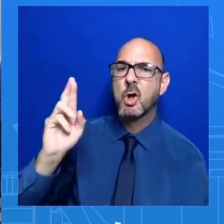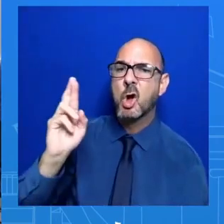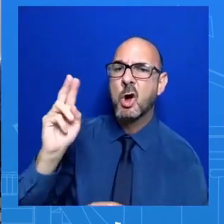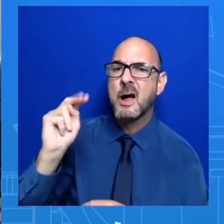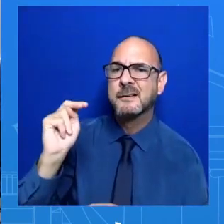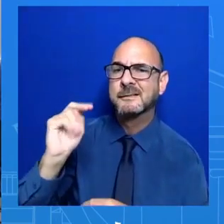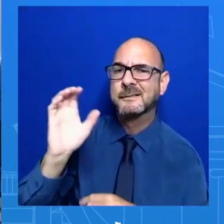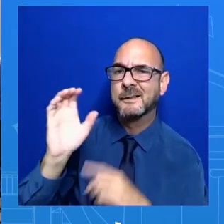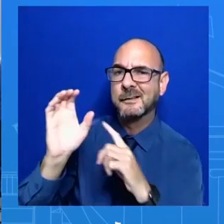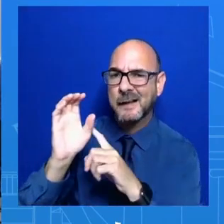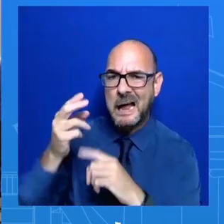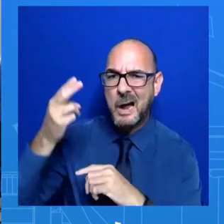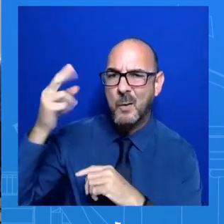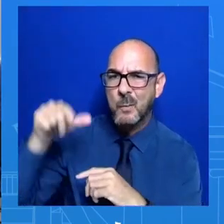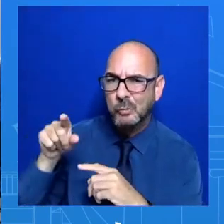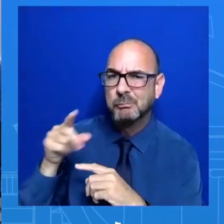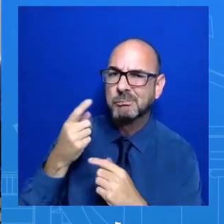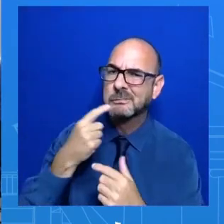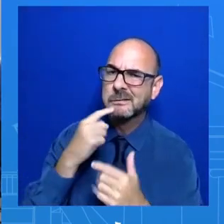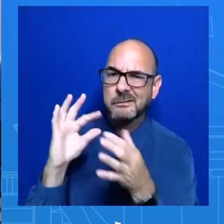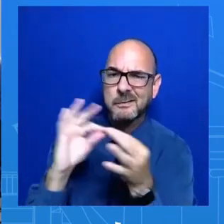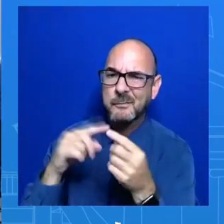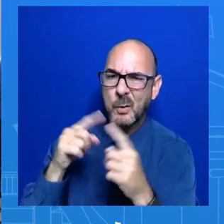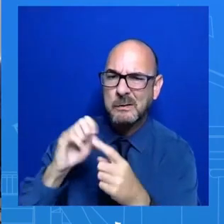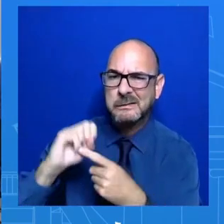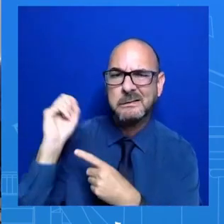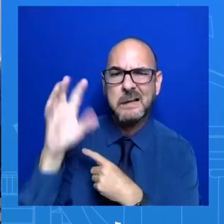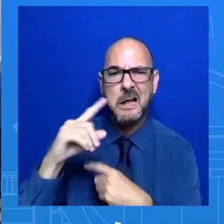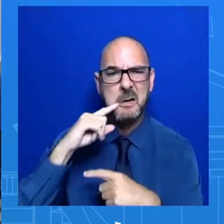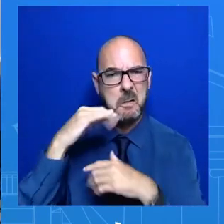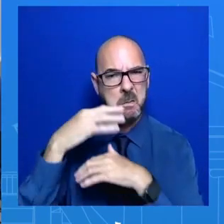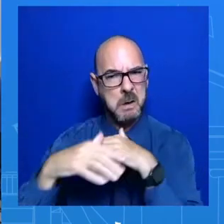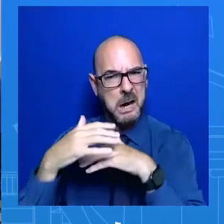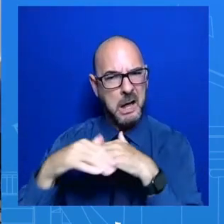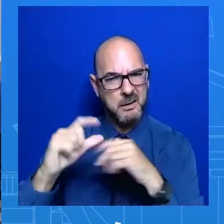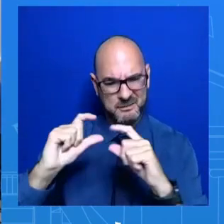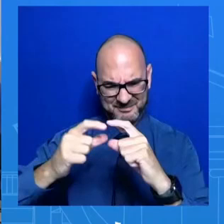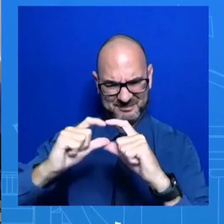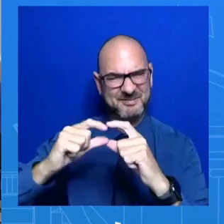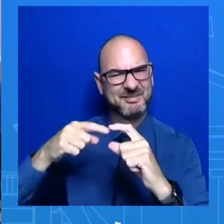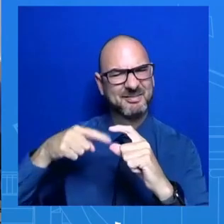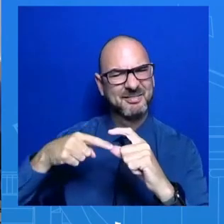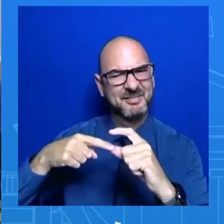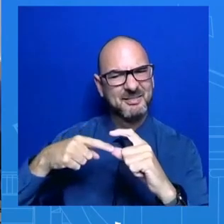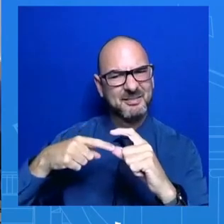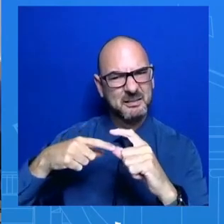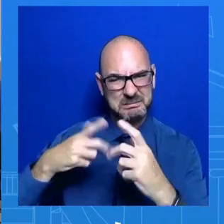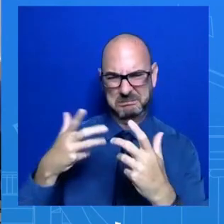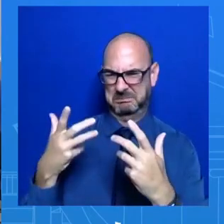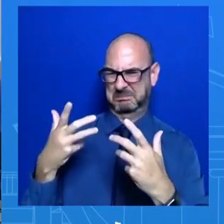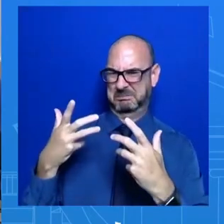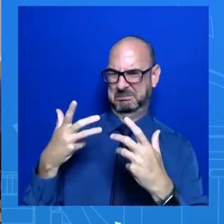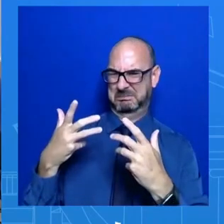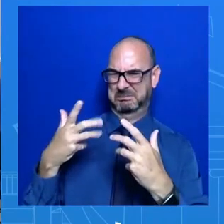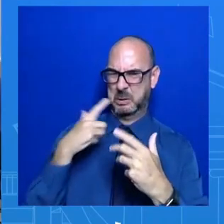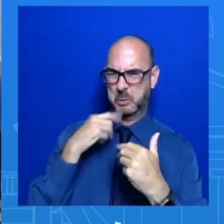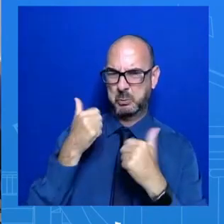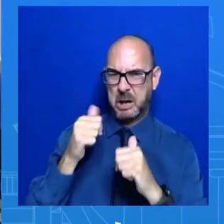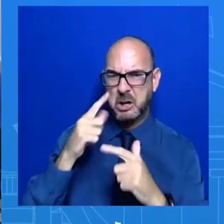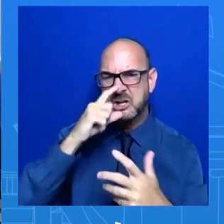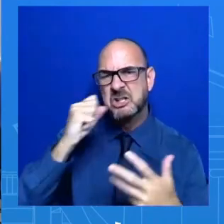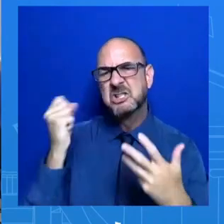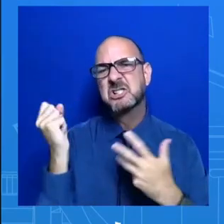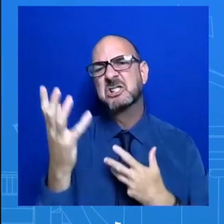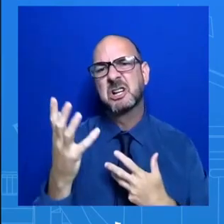House has been very clear in the past about aggressively condemning political violence, intimidation of any kind. Will you do the same given these circumstances? I